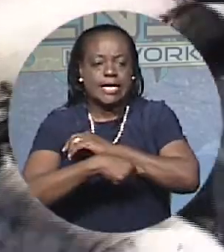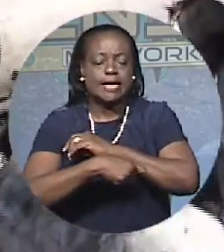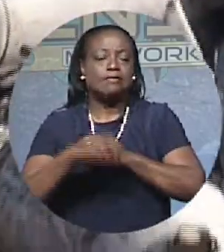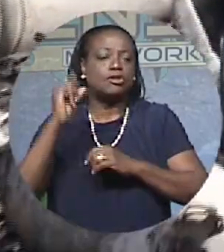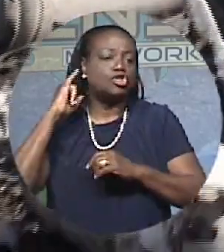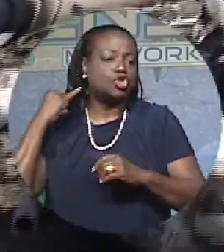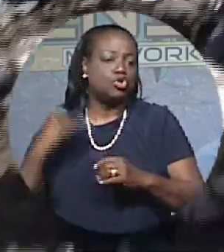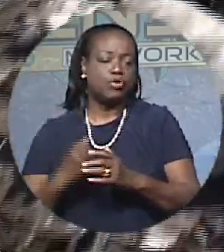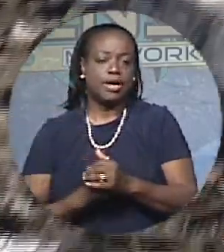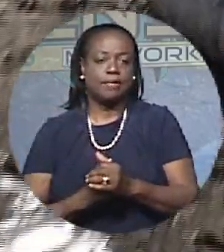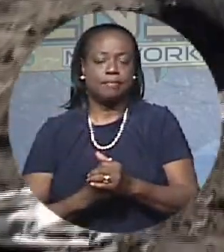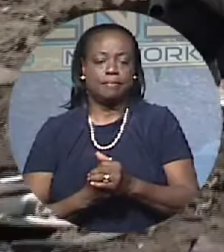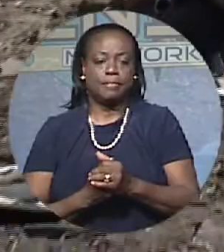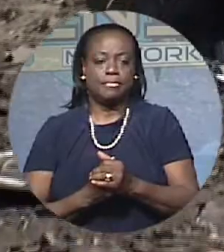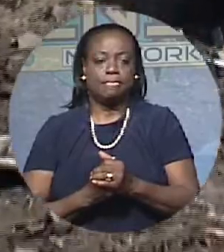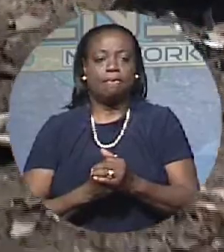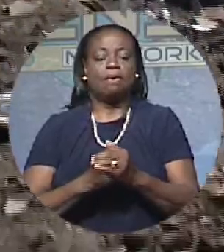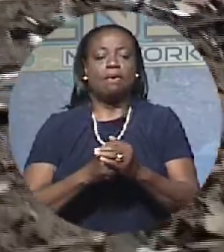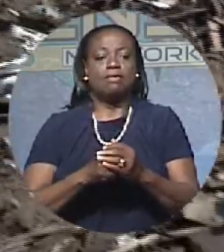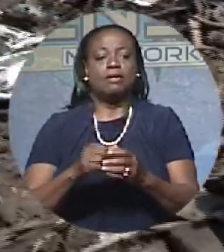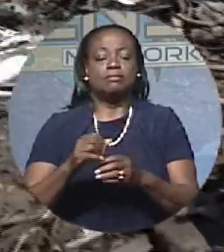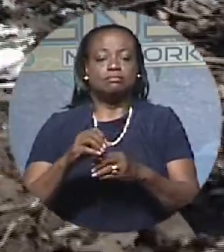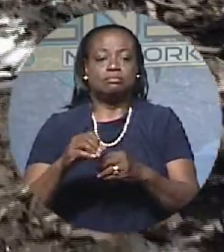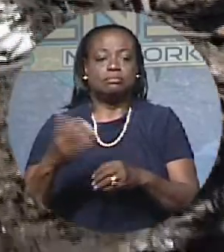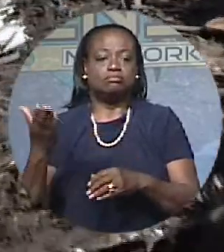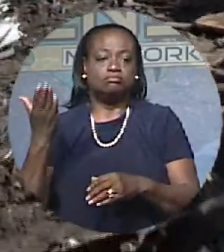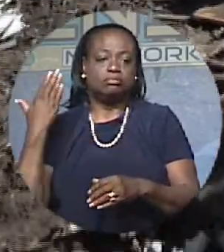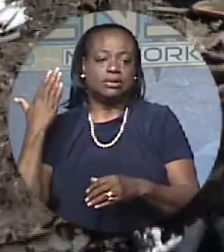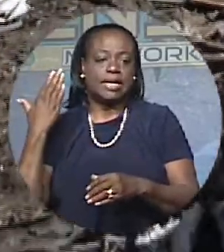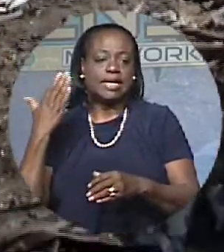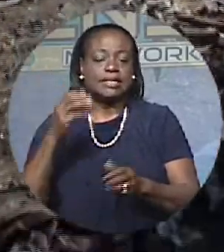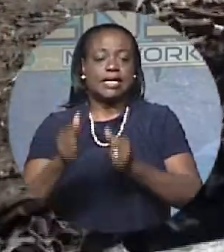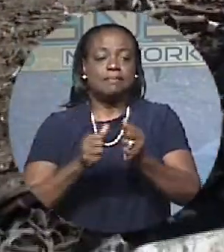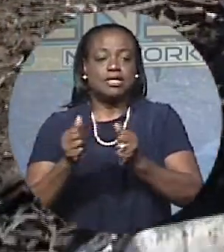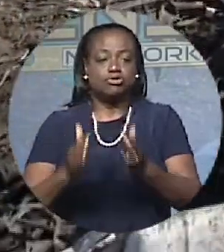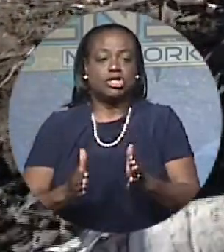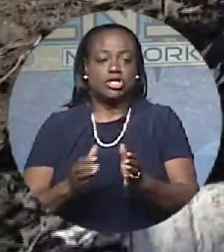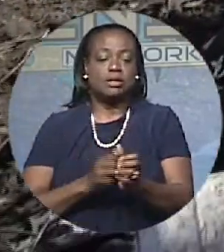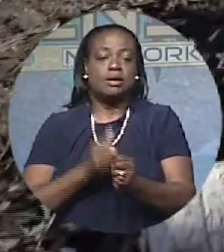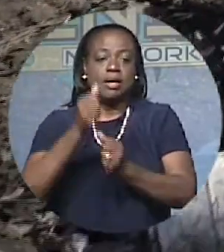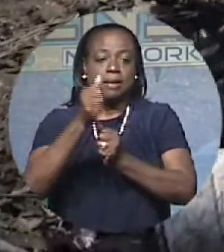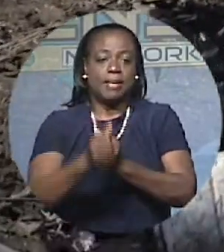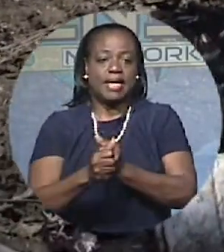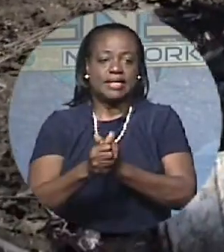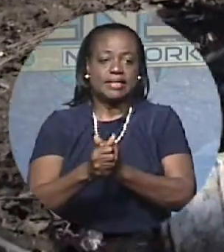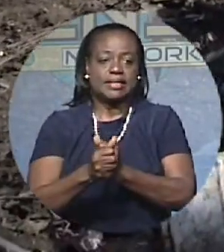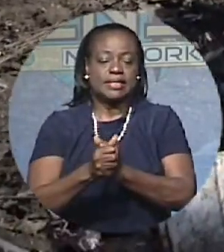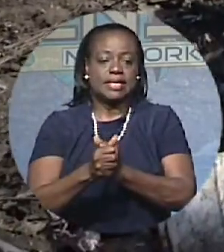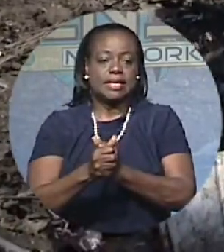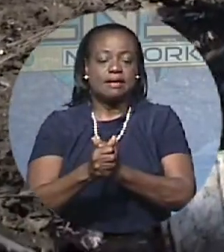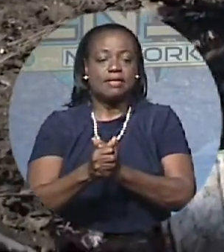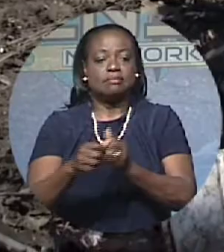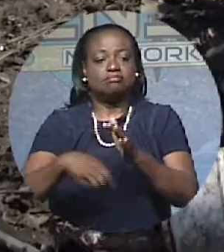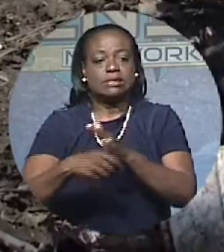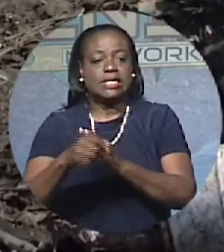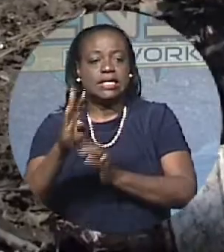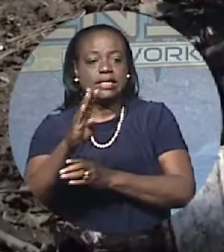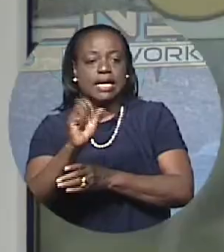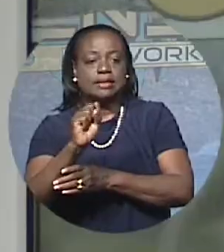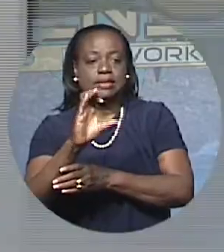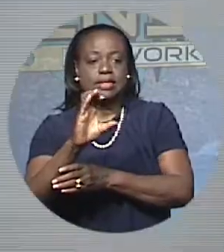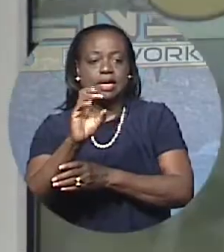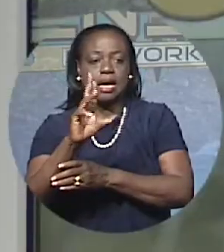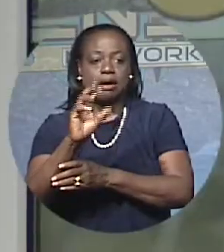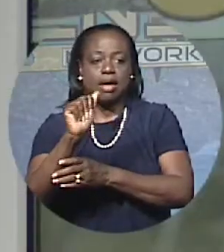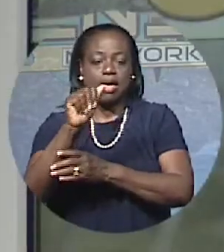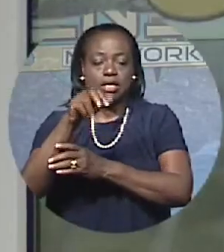former administration passed the Pawnbrokers and Second-Hand Dealers Bill back in 2011, which outlined that scrap metal and cash